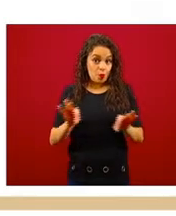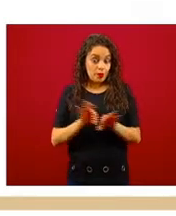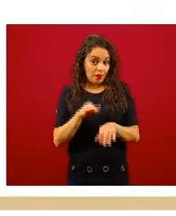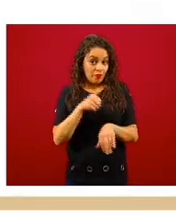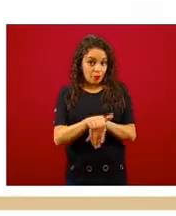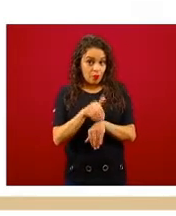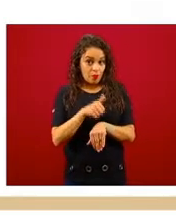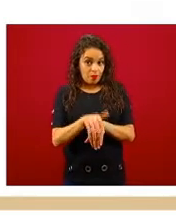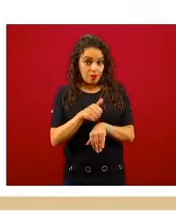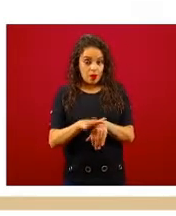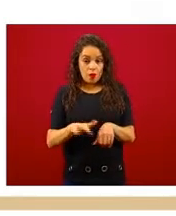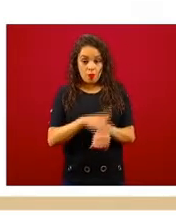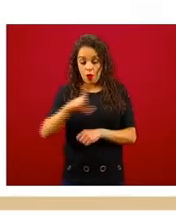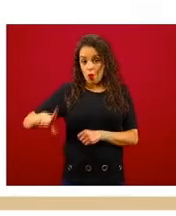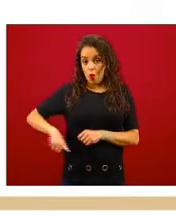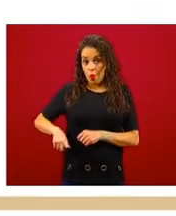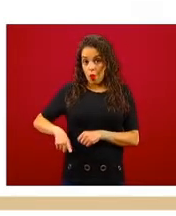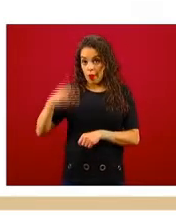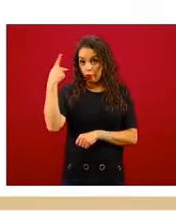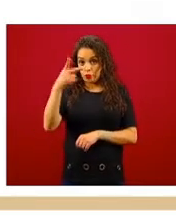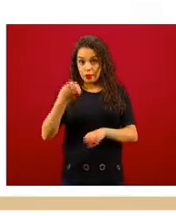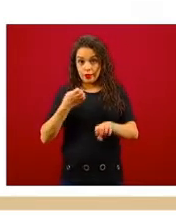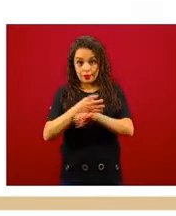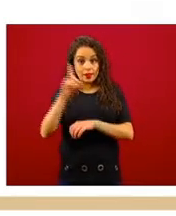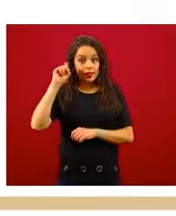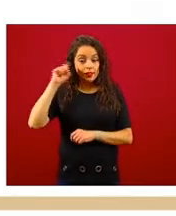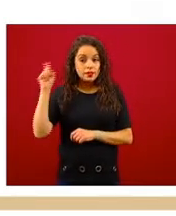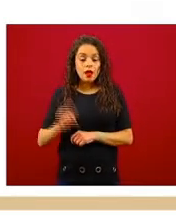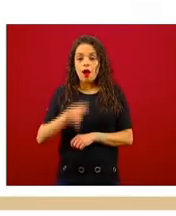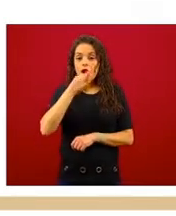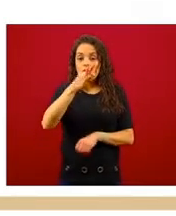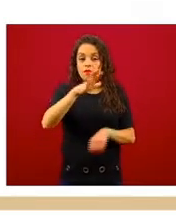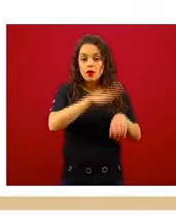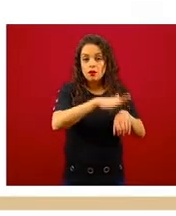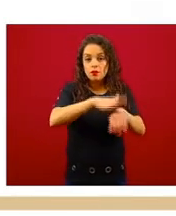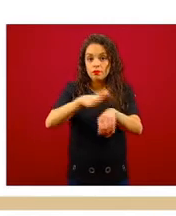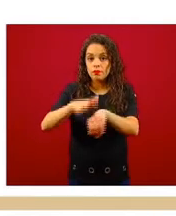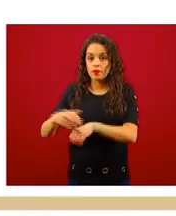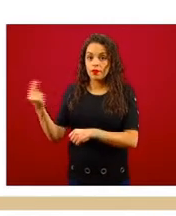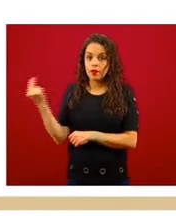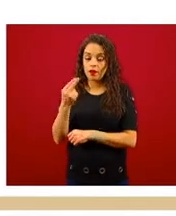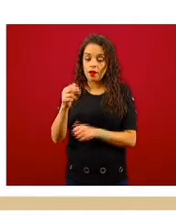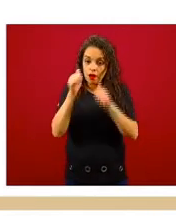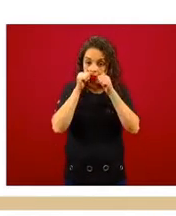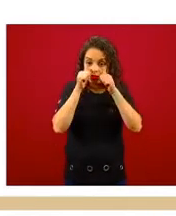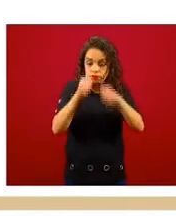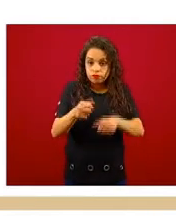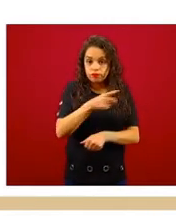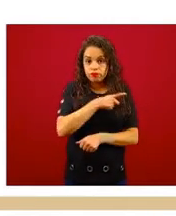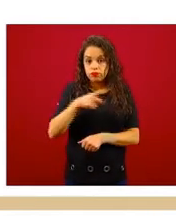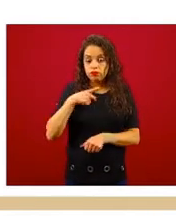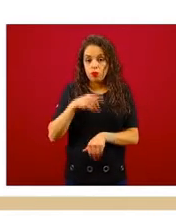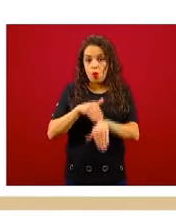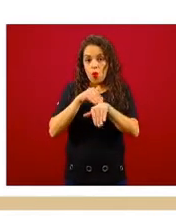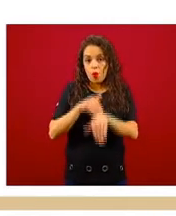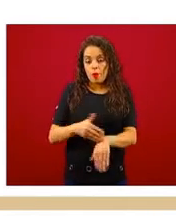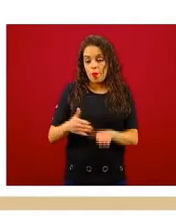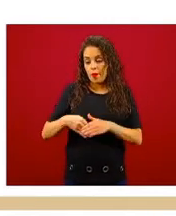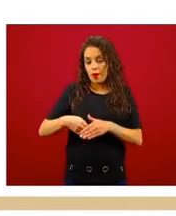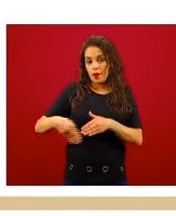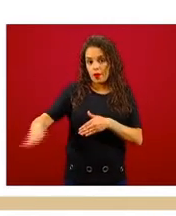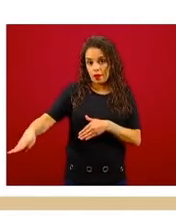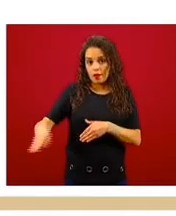a que el significant gobierno del estado de downturn Zacatecas hiciera in un llamado para their atender a las indicaciones mobility de la levels Jornada because the Nacional de